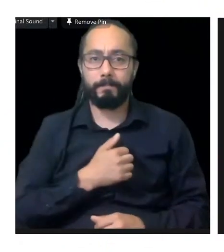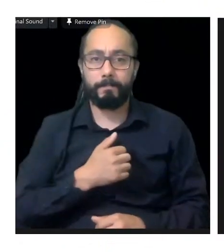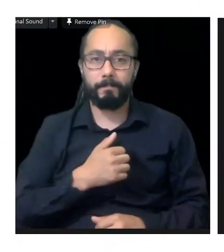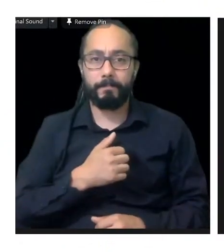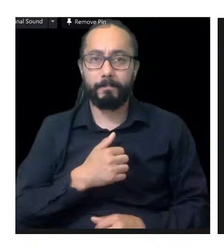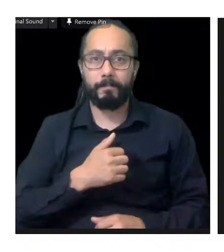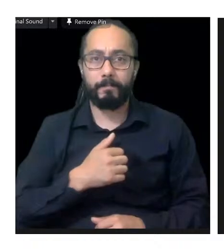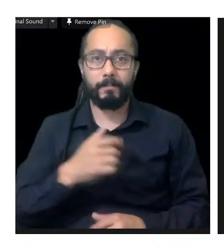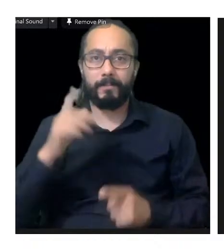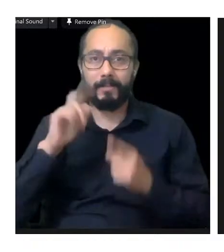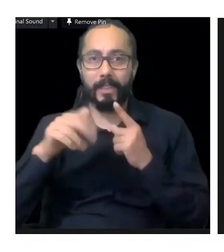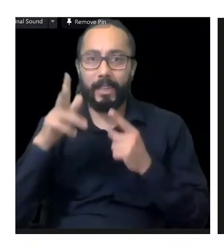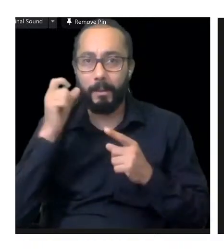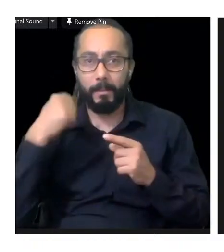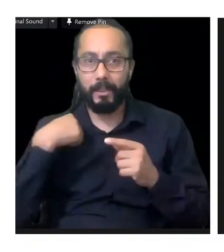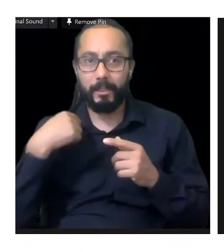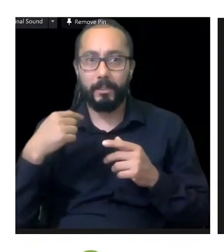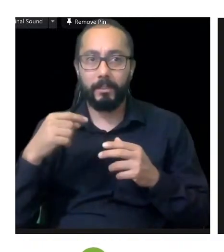can't hear me?